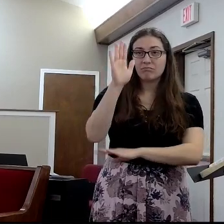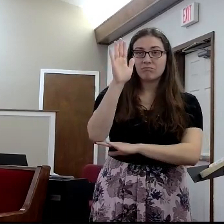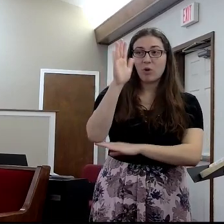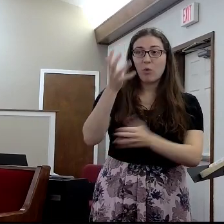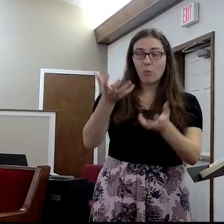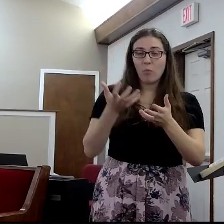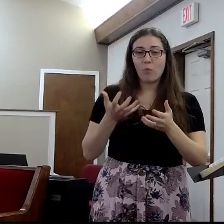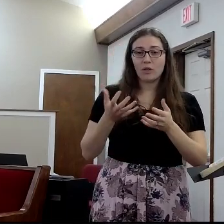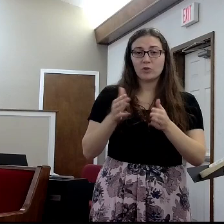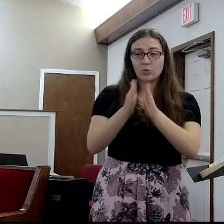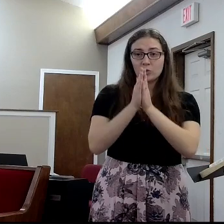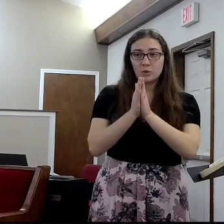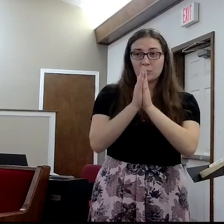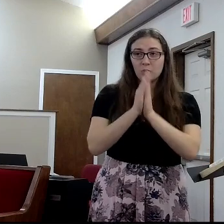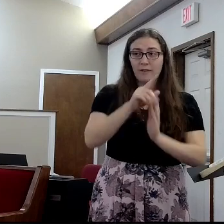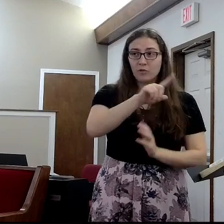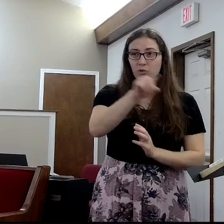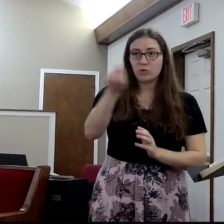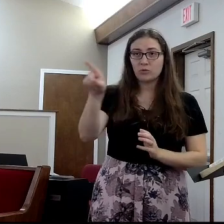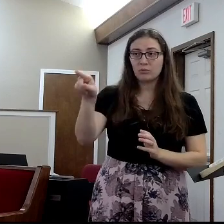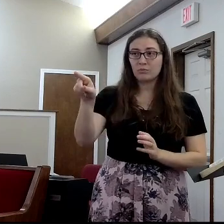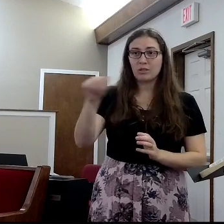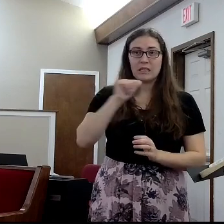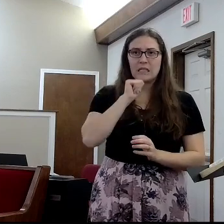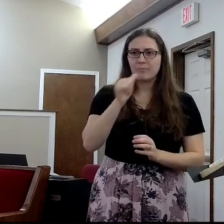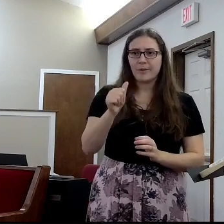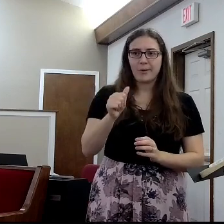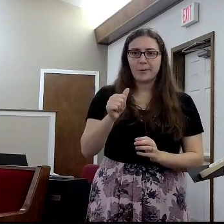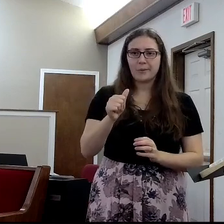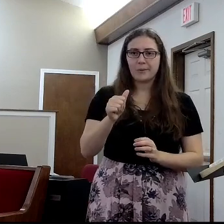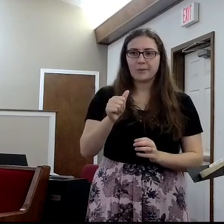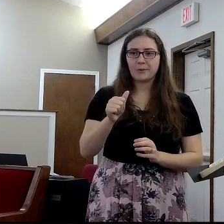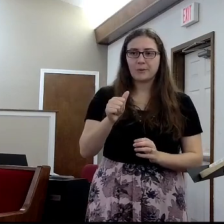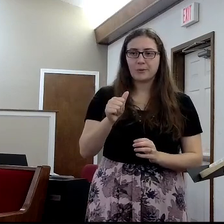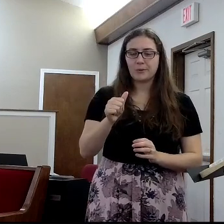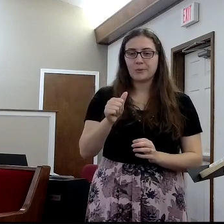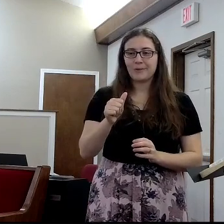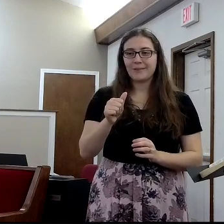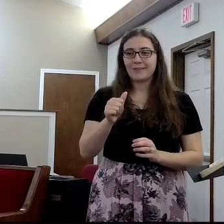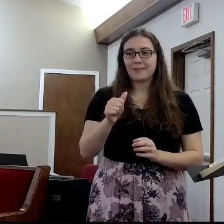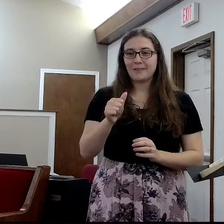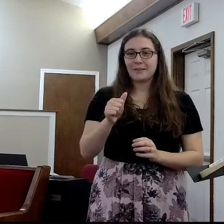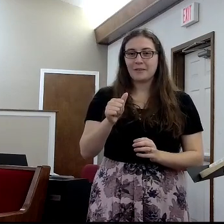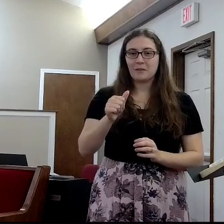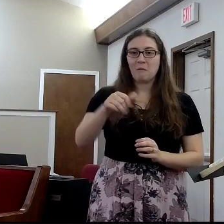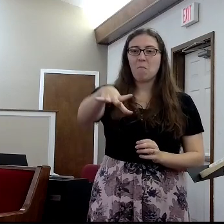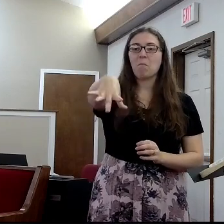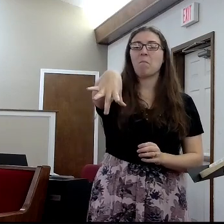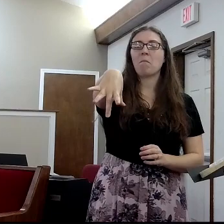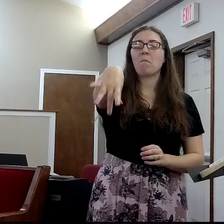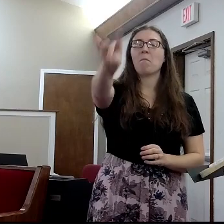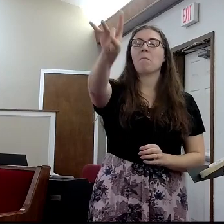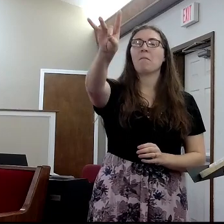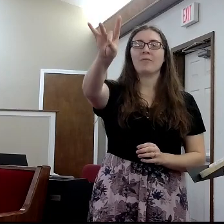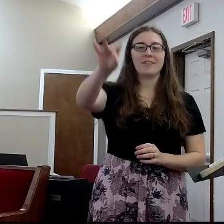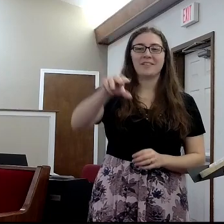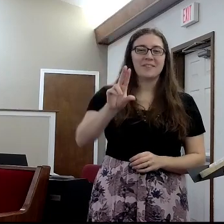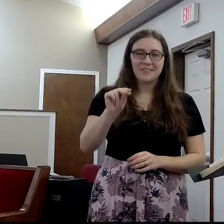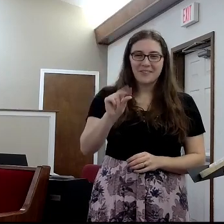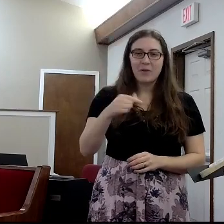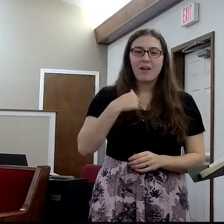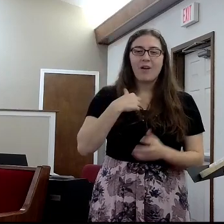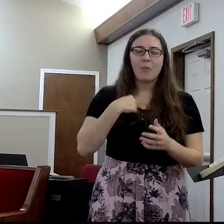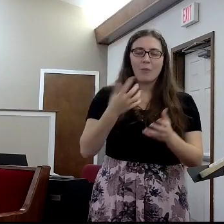saved, please raise your hand. I want to pray for you. I'm not going to come to you. I'm not going to call you out. I'm not going to come